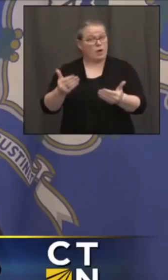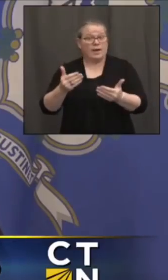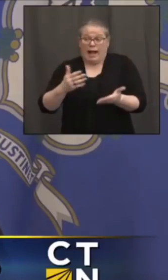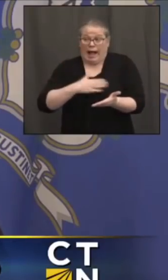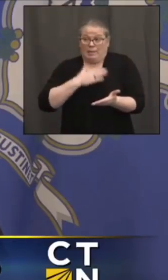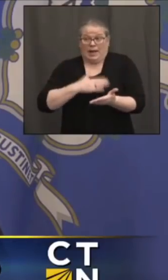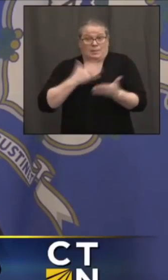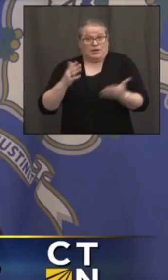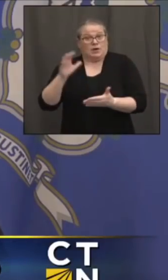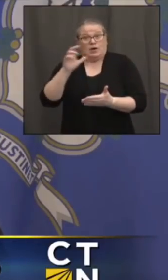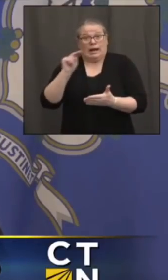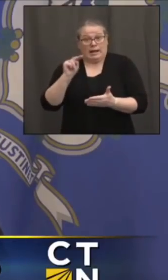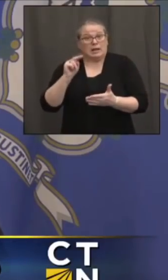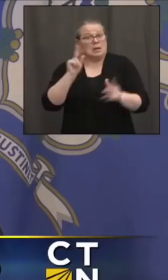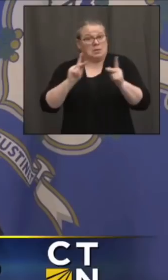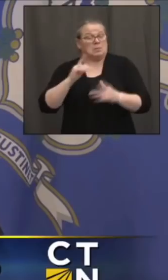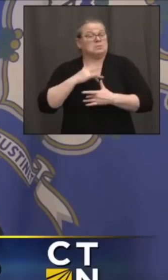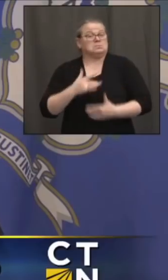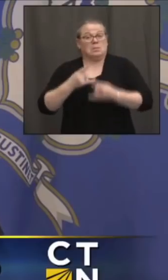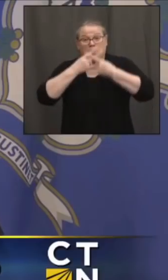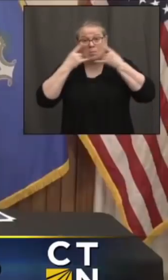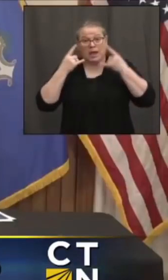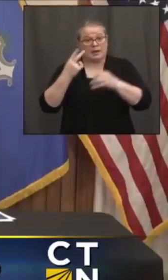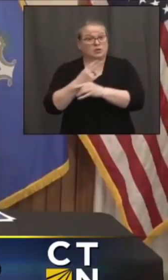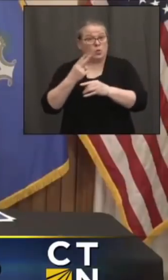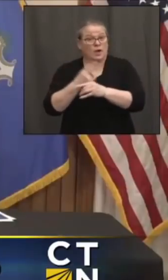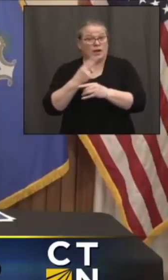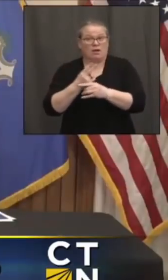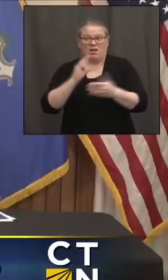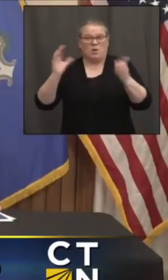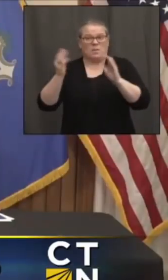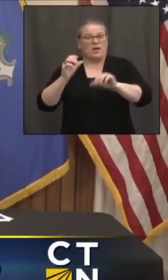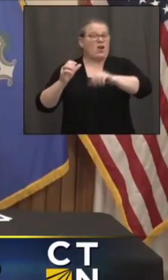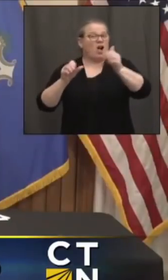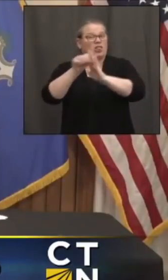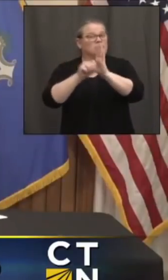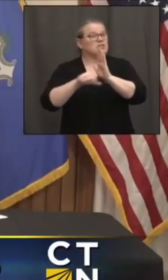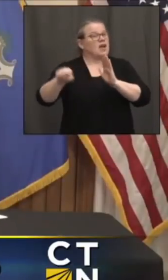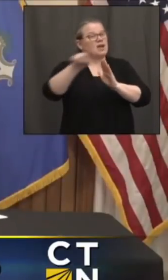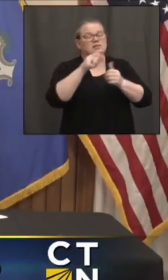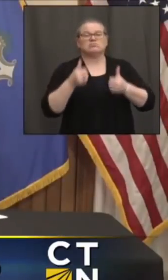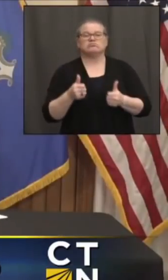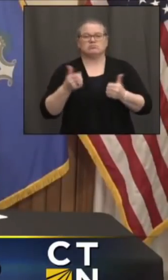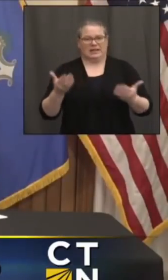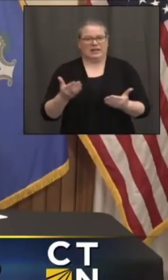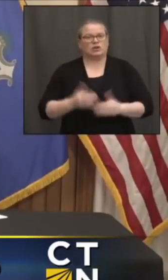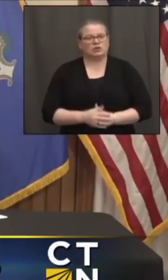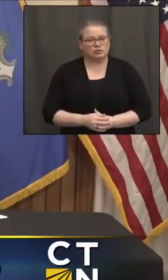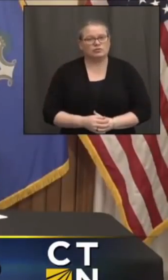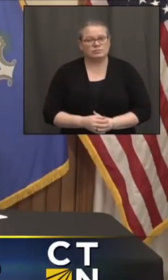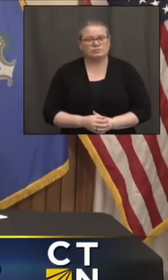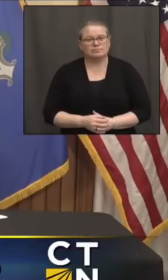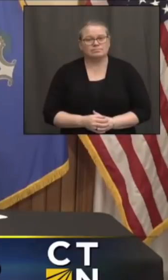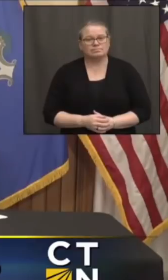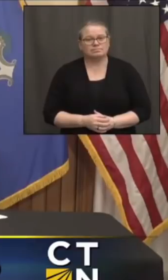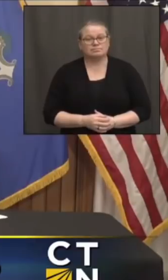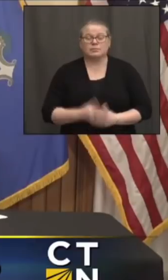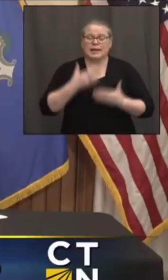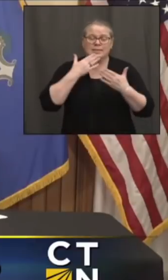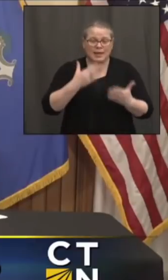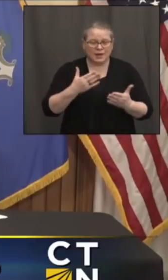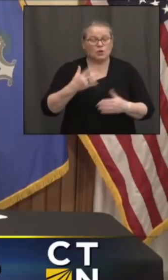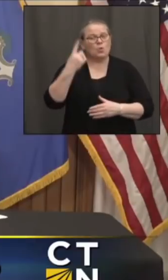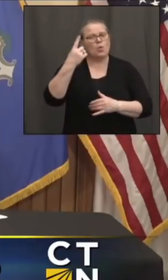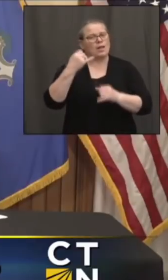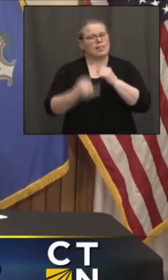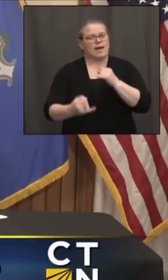about any state in the country, and that's a good thing. Thank you. Hey, thanks, Peter. Look, I just wanted to say, one thing